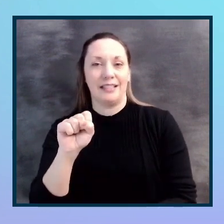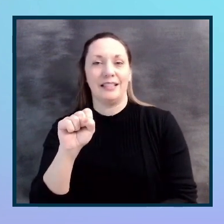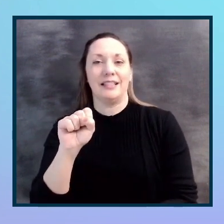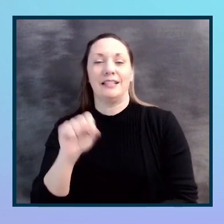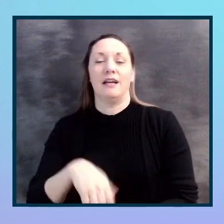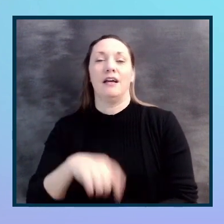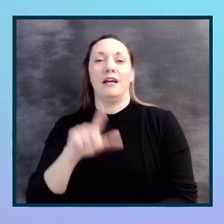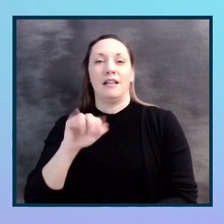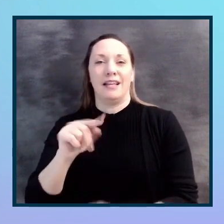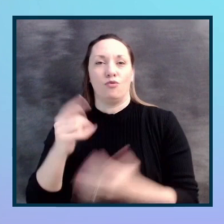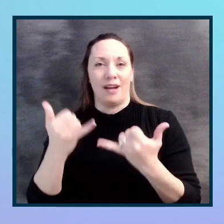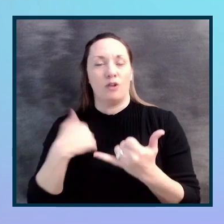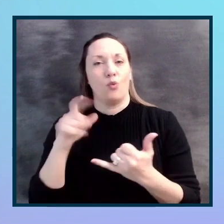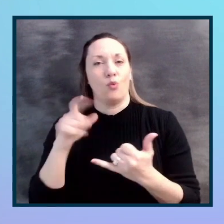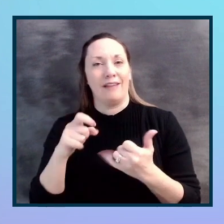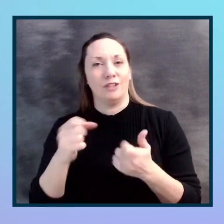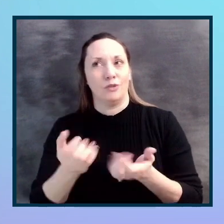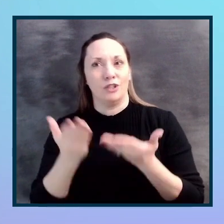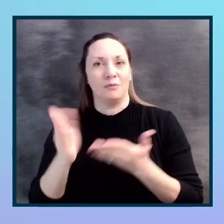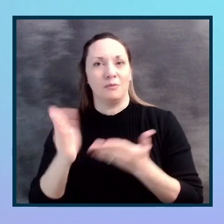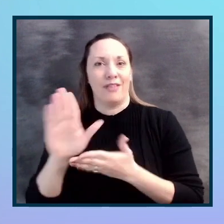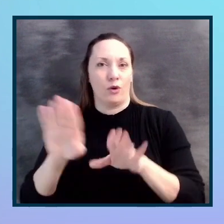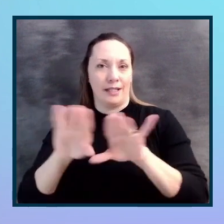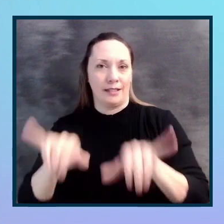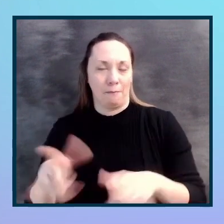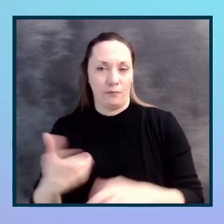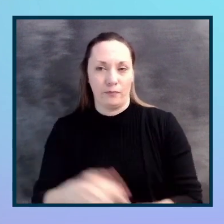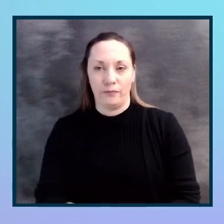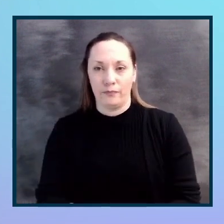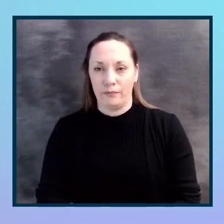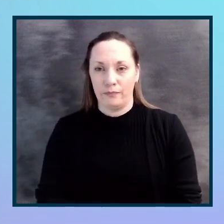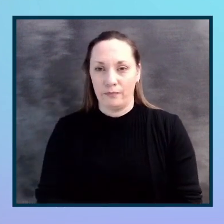So we're unable to contribute to their ecosystem. Got it.